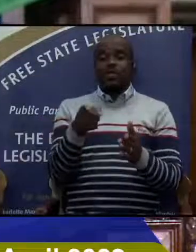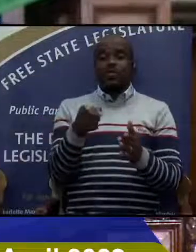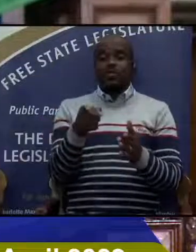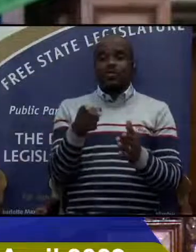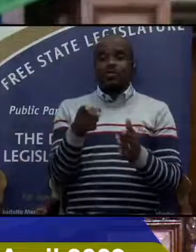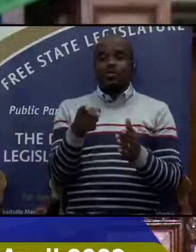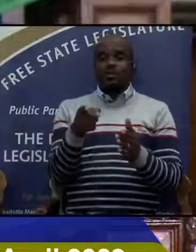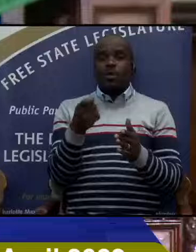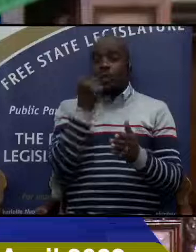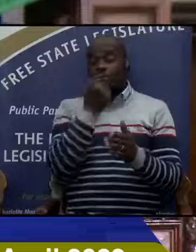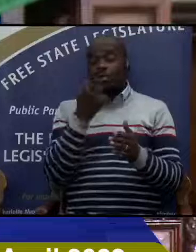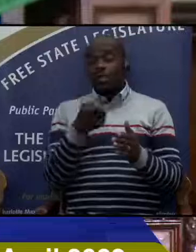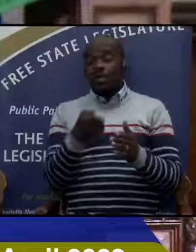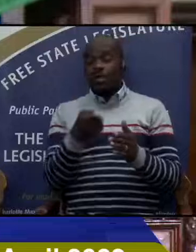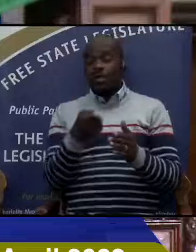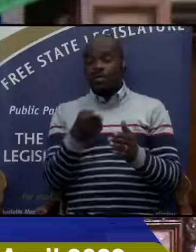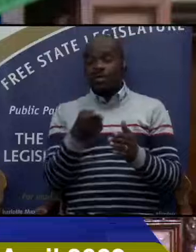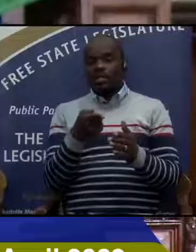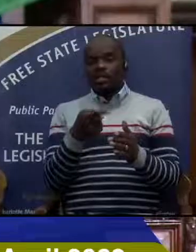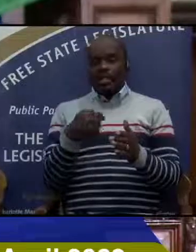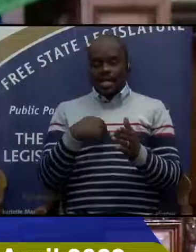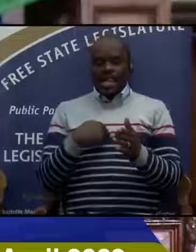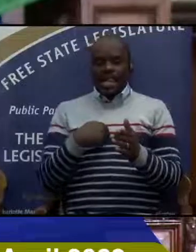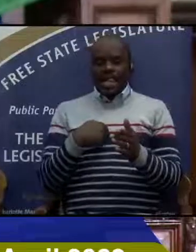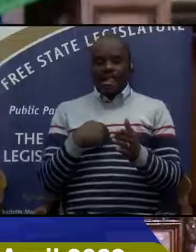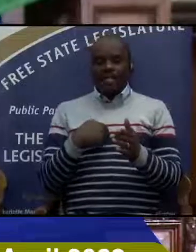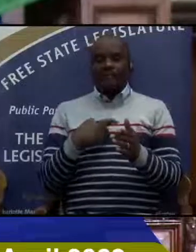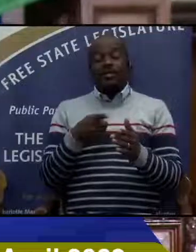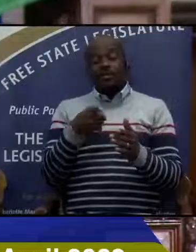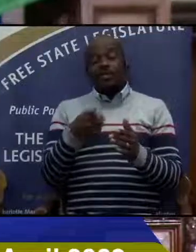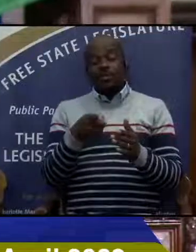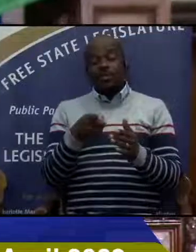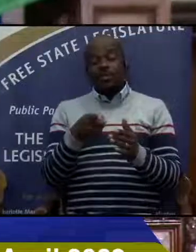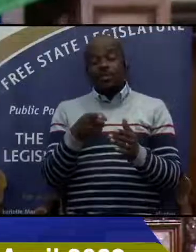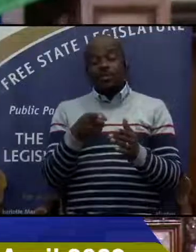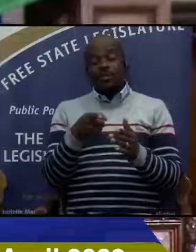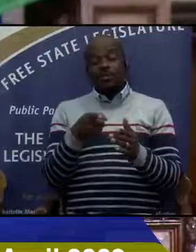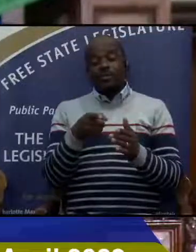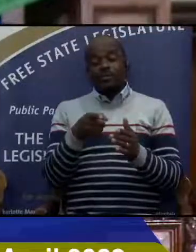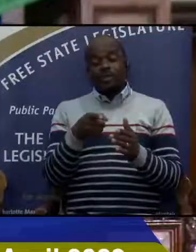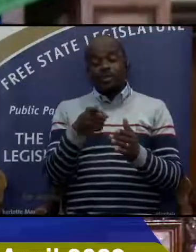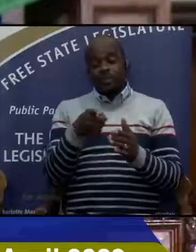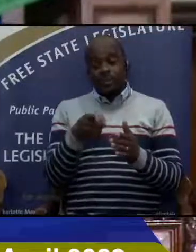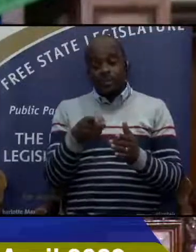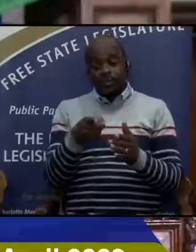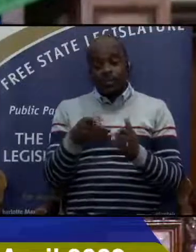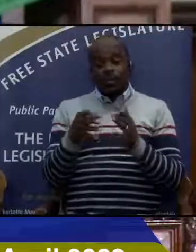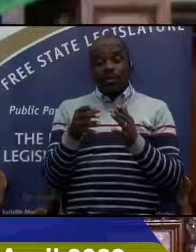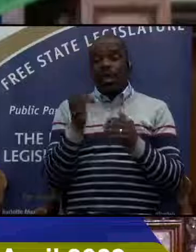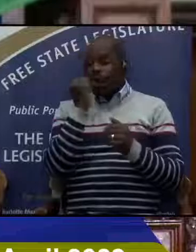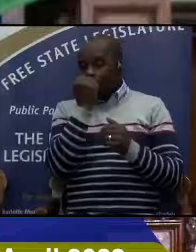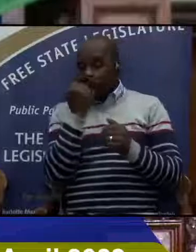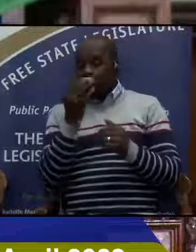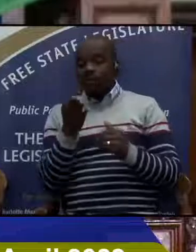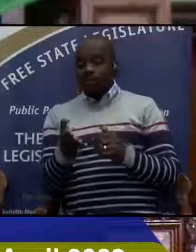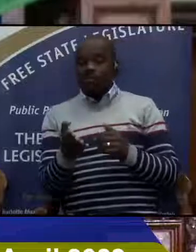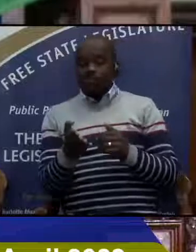Yeah. Thank you. Honourable Johnson, withdraw that condition. The statement that talks about